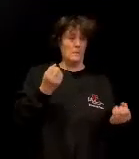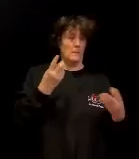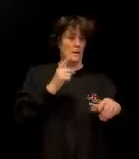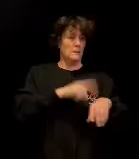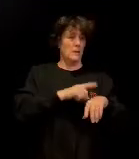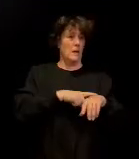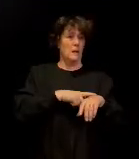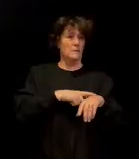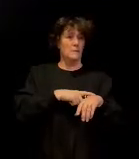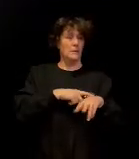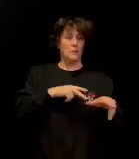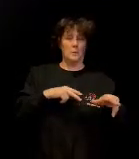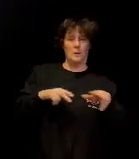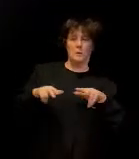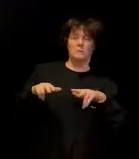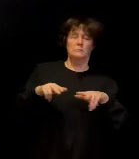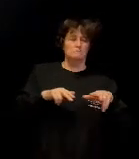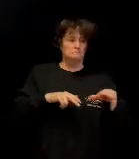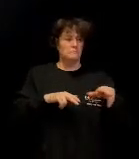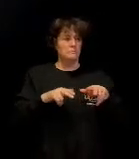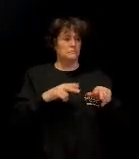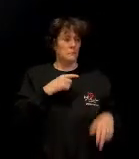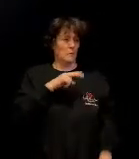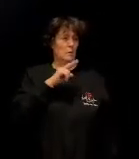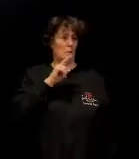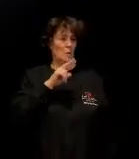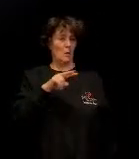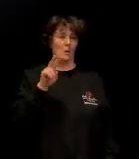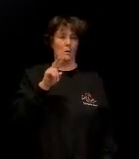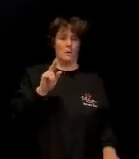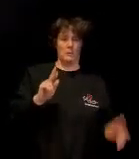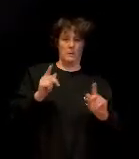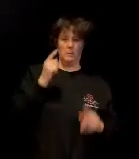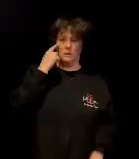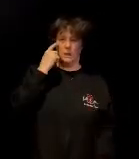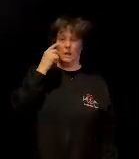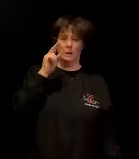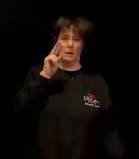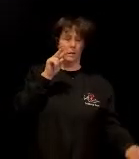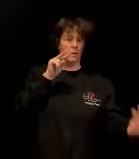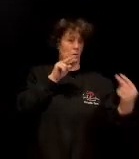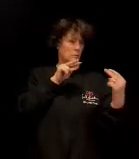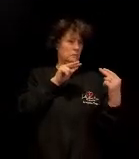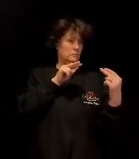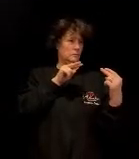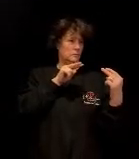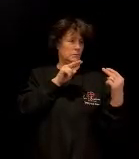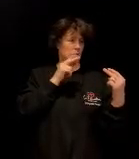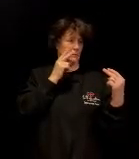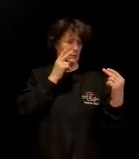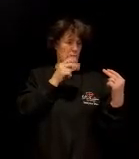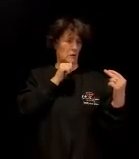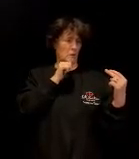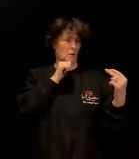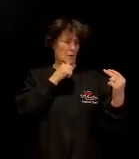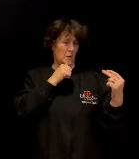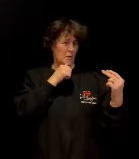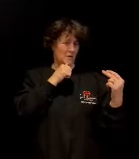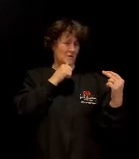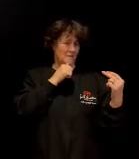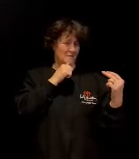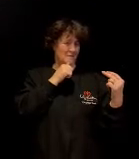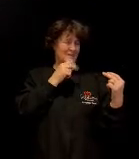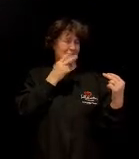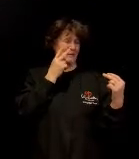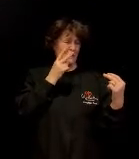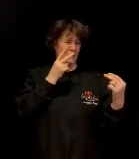walk around and you can look into the eyes of people and you can see the hurt. You can see